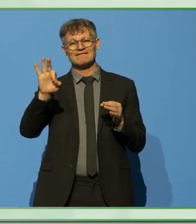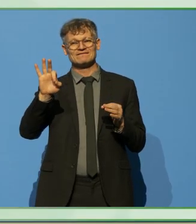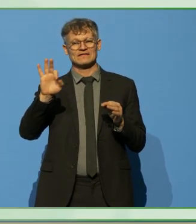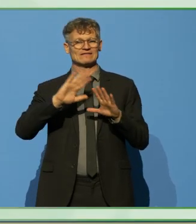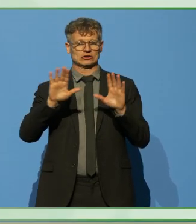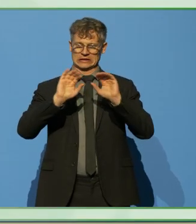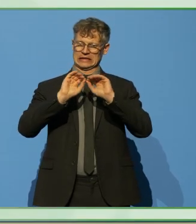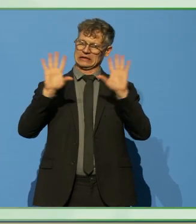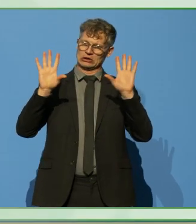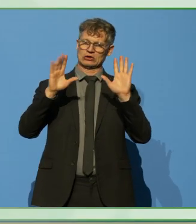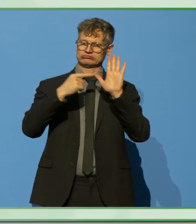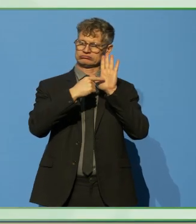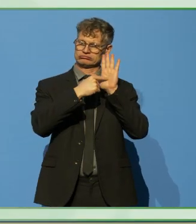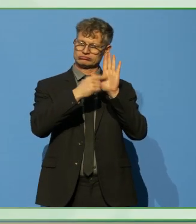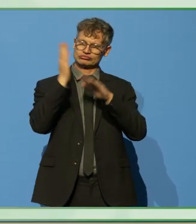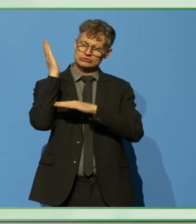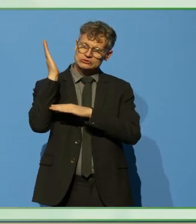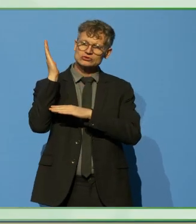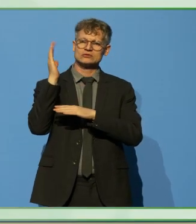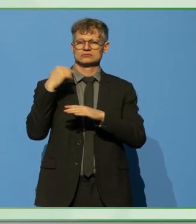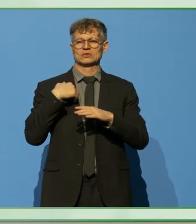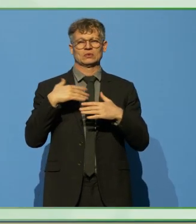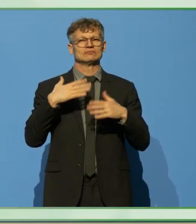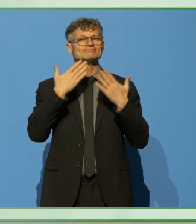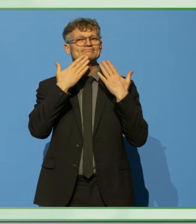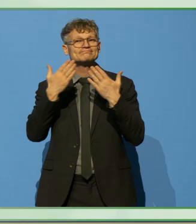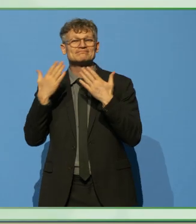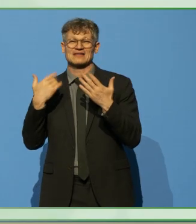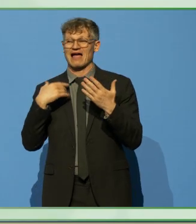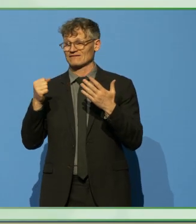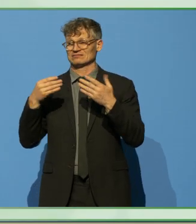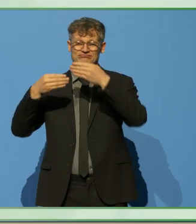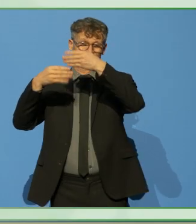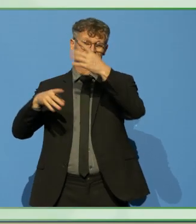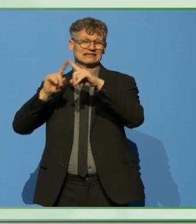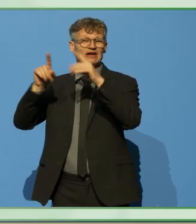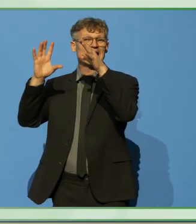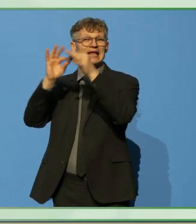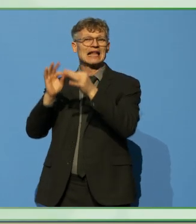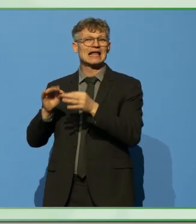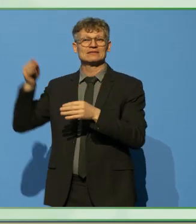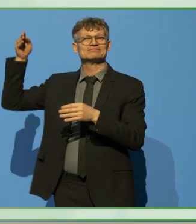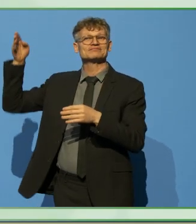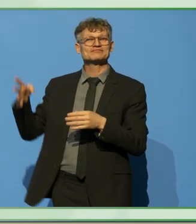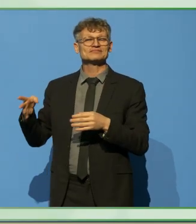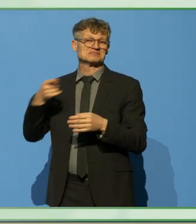links here to materials that are accessible for you if you wish so. Thank you.